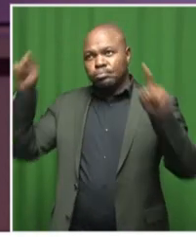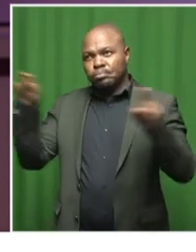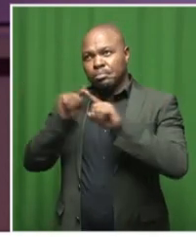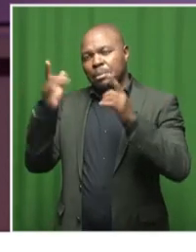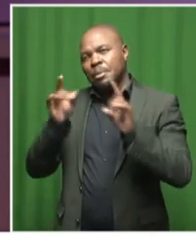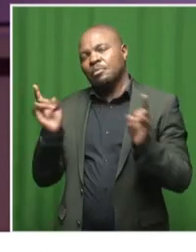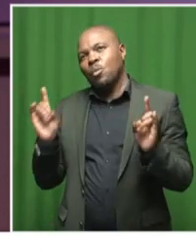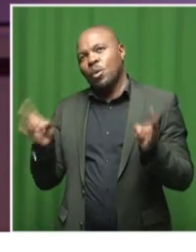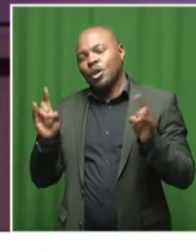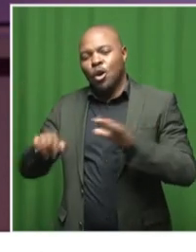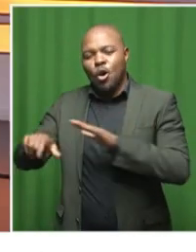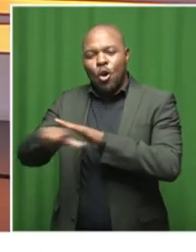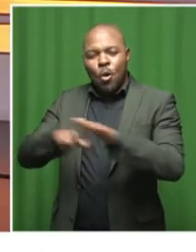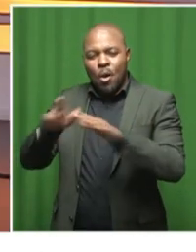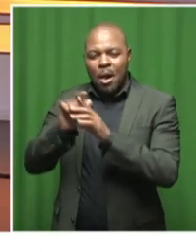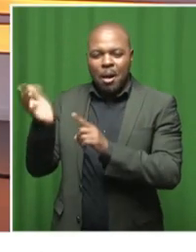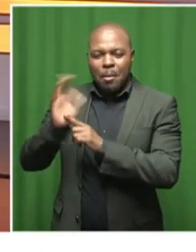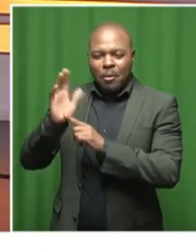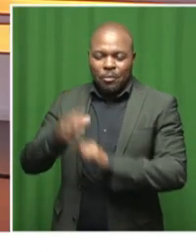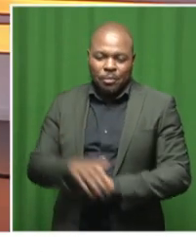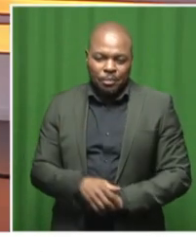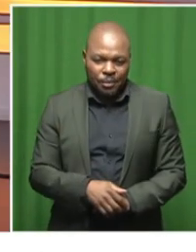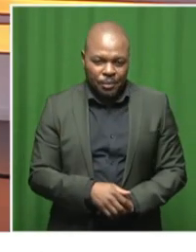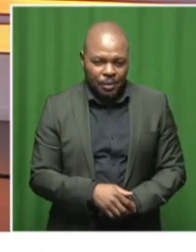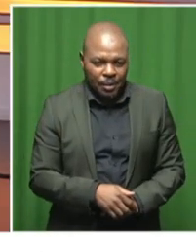watch local movies. Mm-hmm.